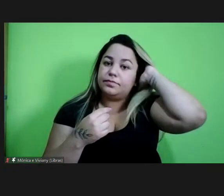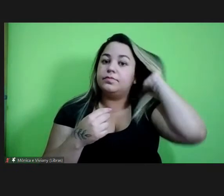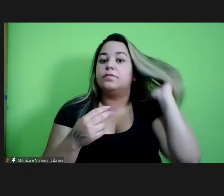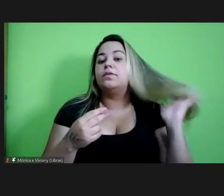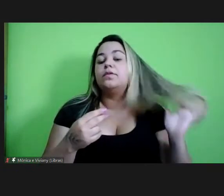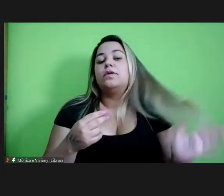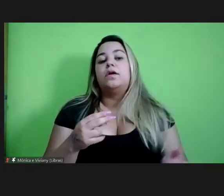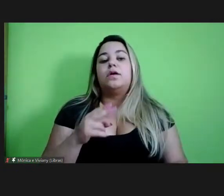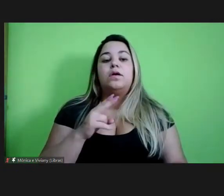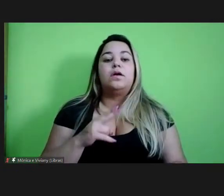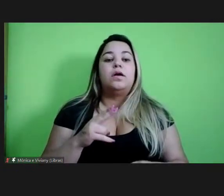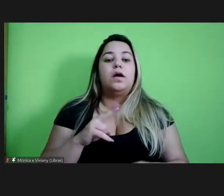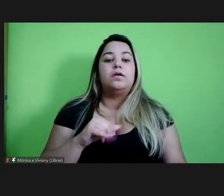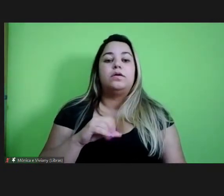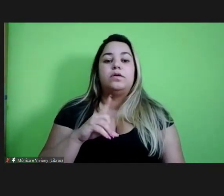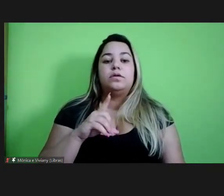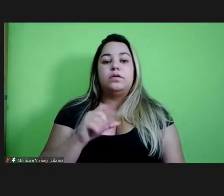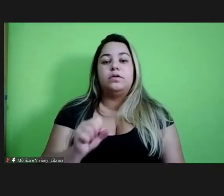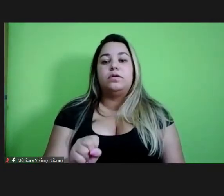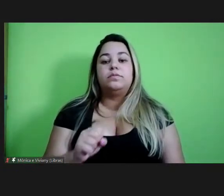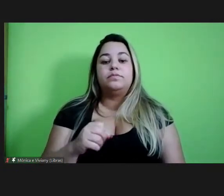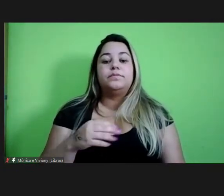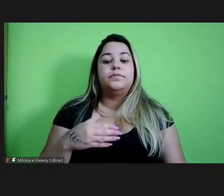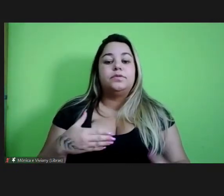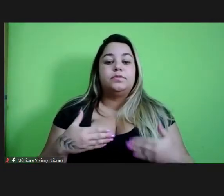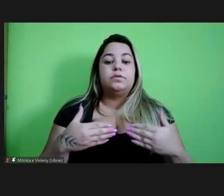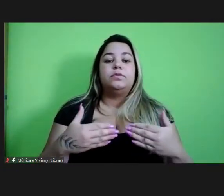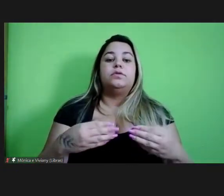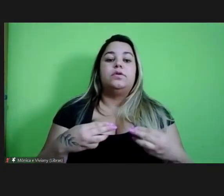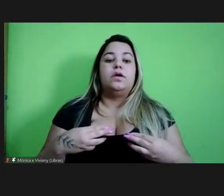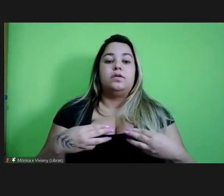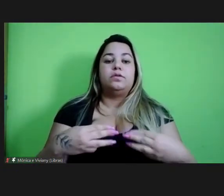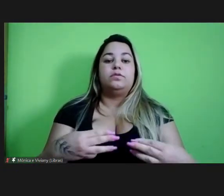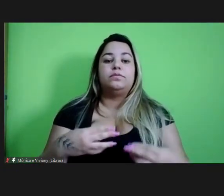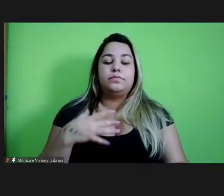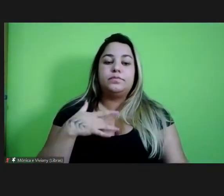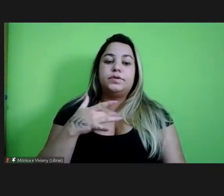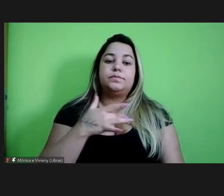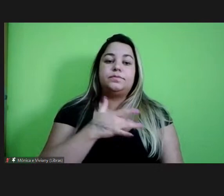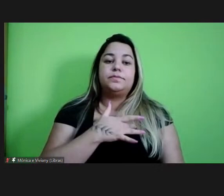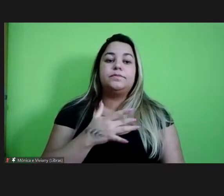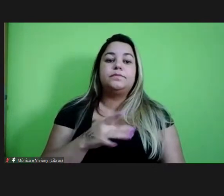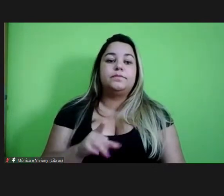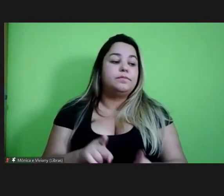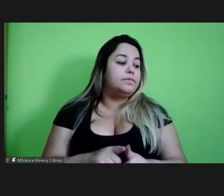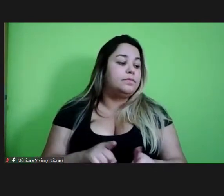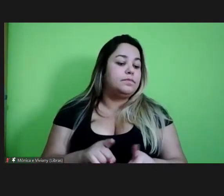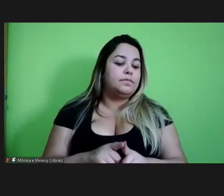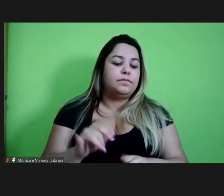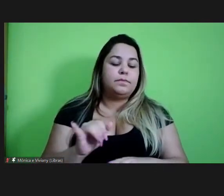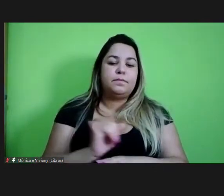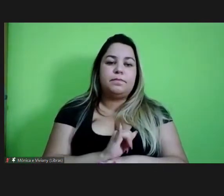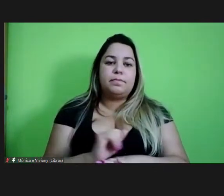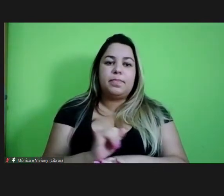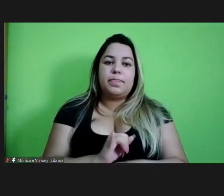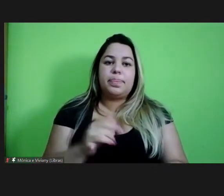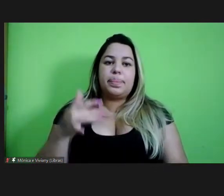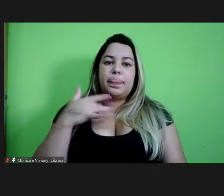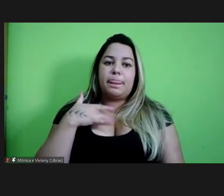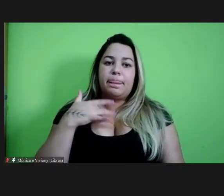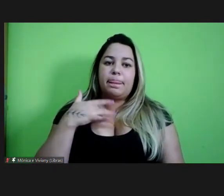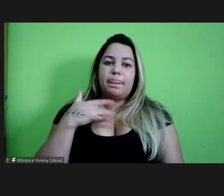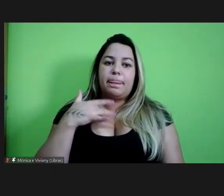maybe is one of the units that is the oldest one here in the ministry, like I said before, that has this responsibility to promote strategies